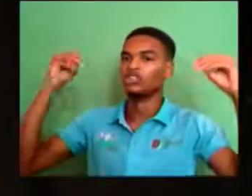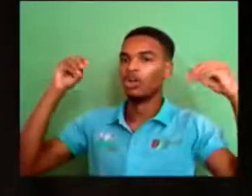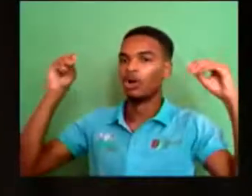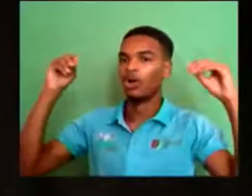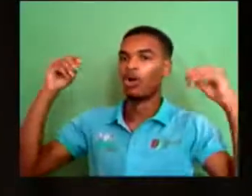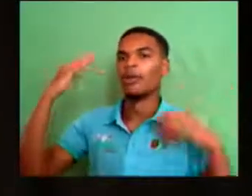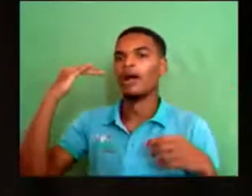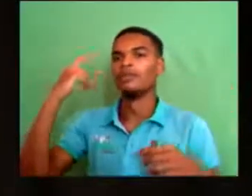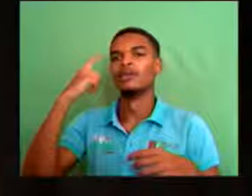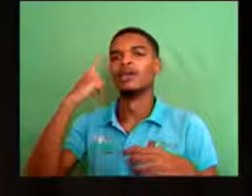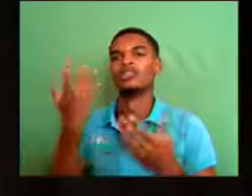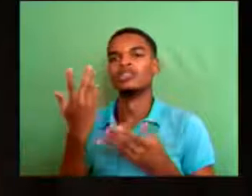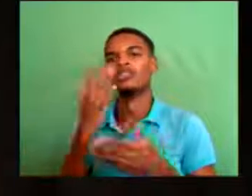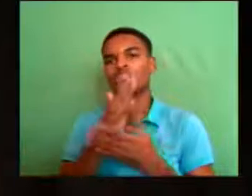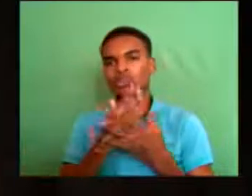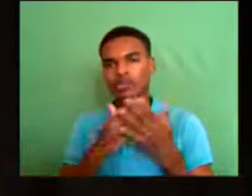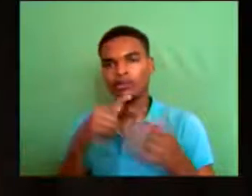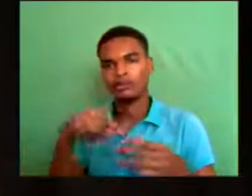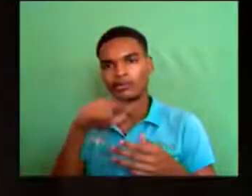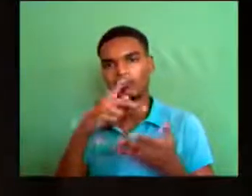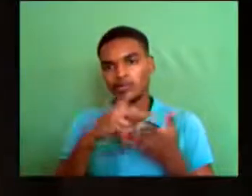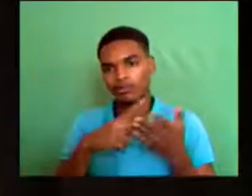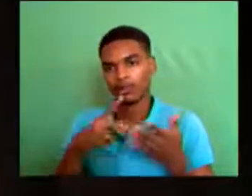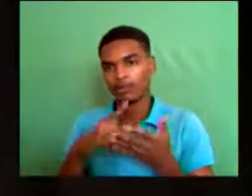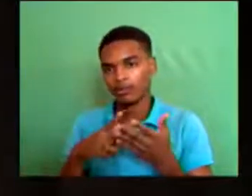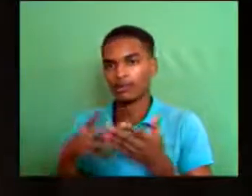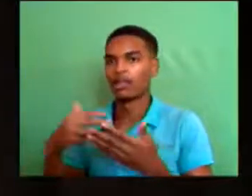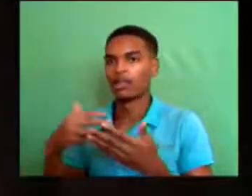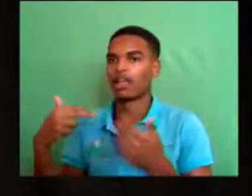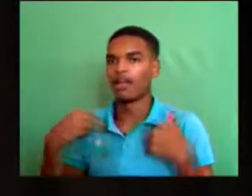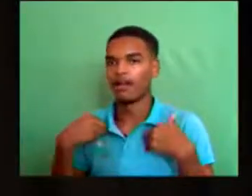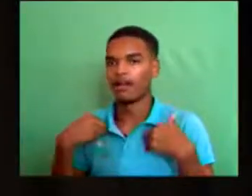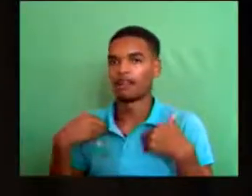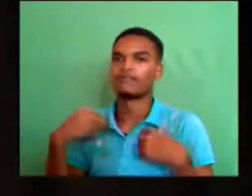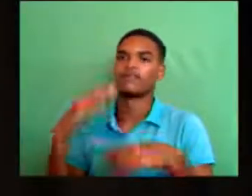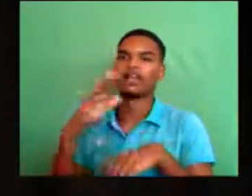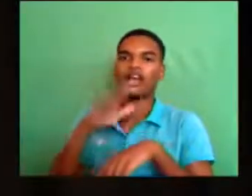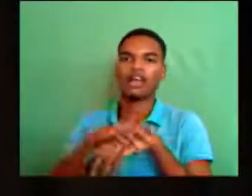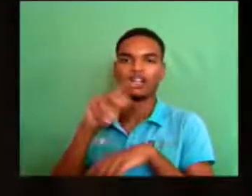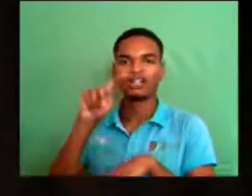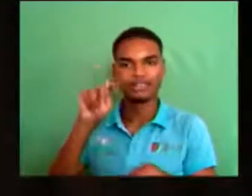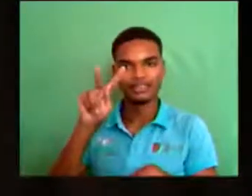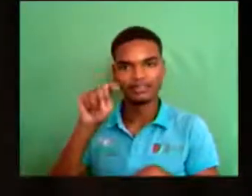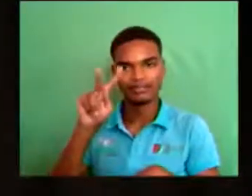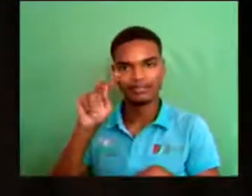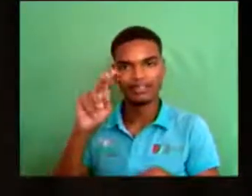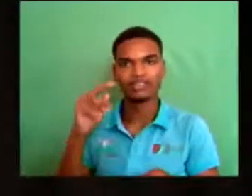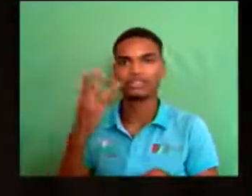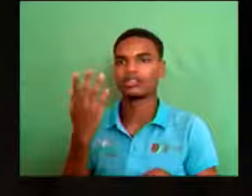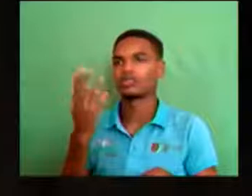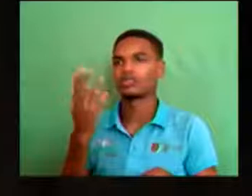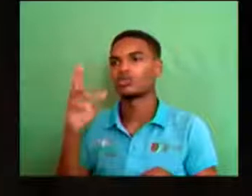these parts were being offered on TV sets, whether you used a DVD to watch it or you streamed it